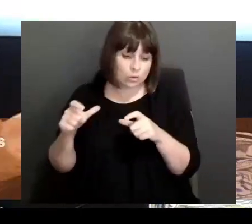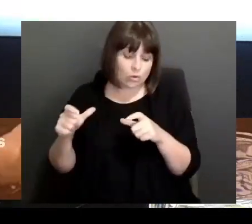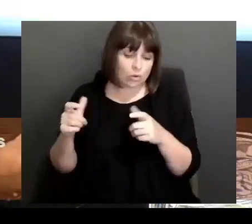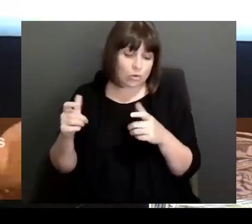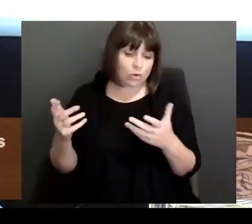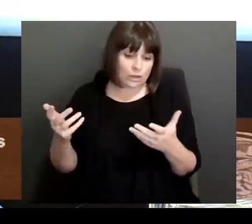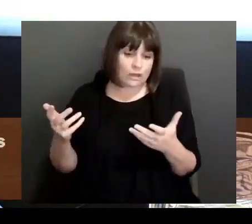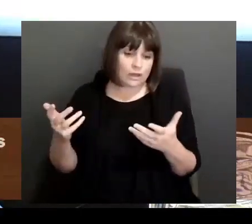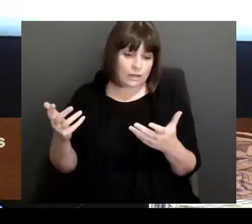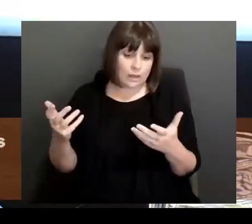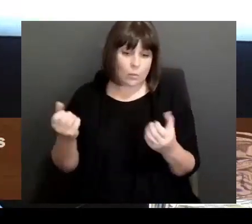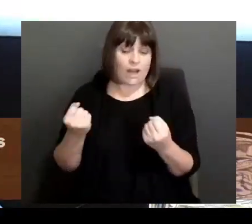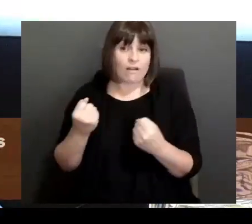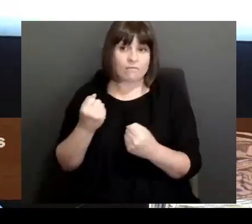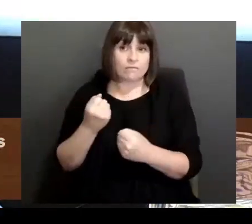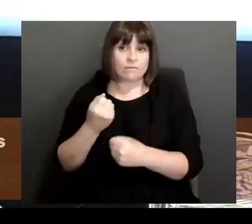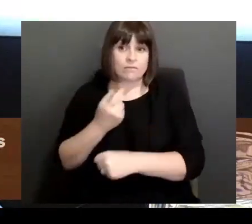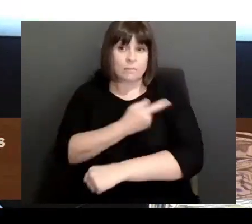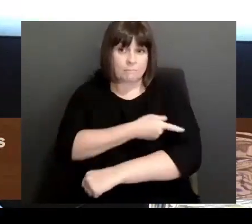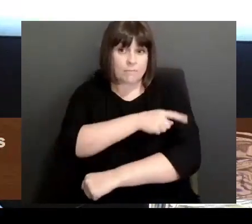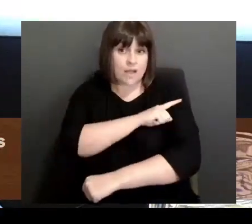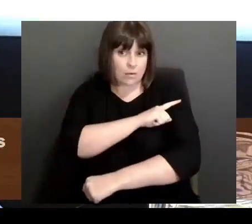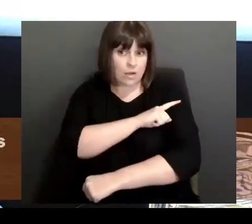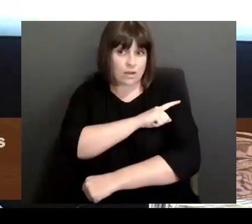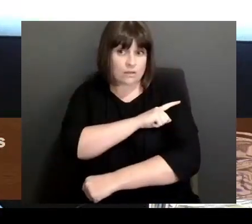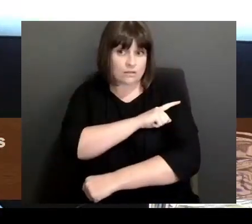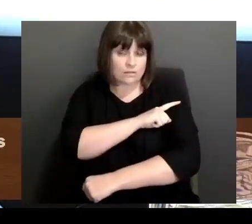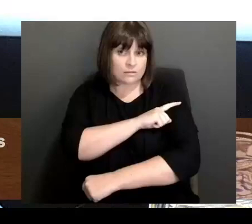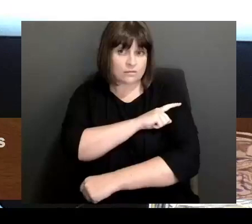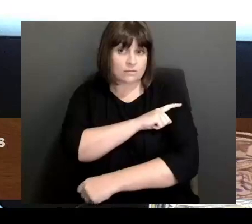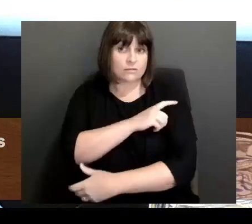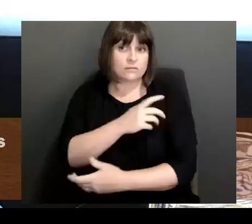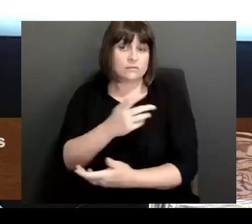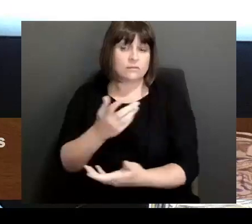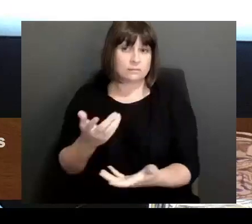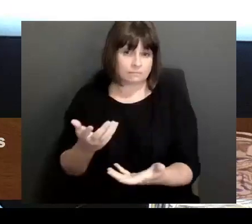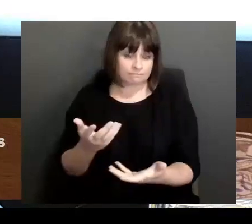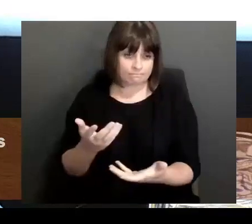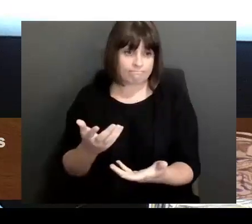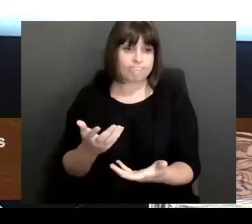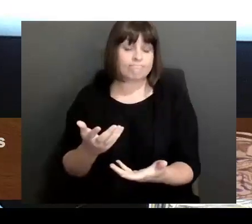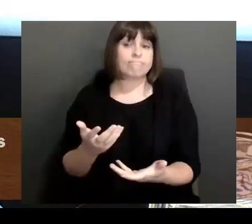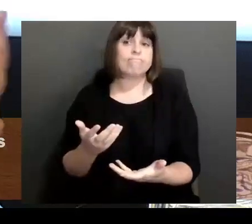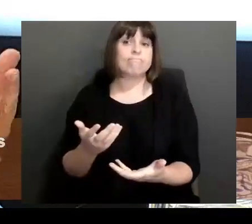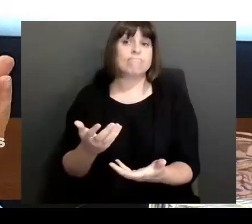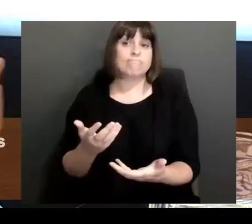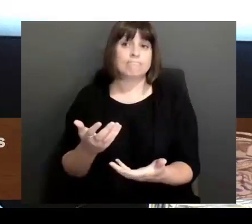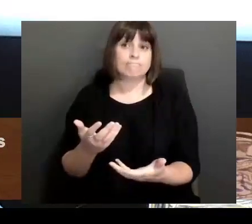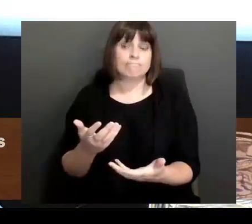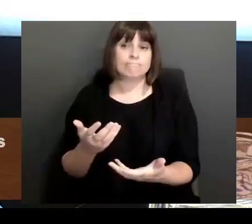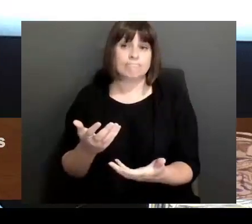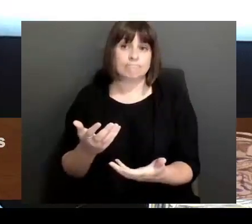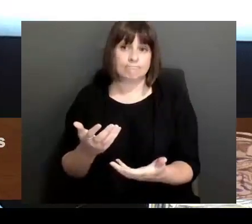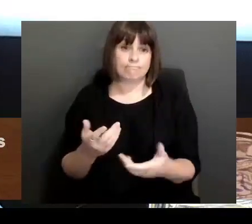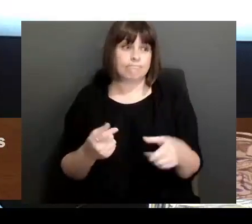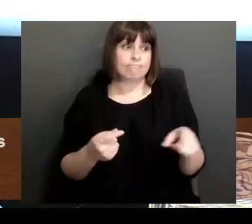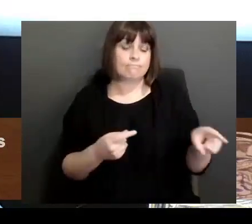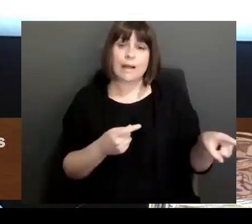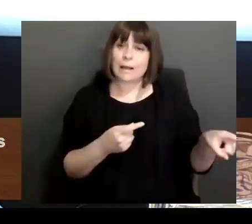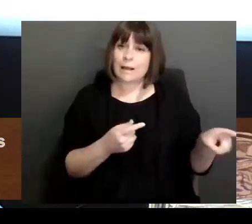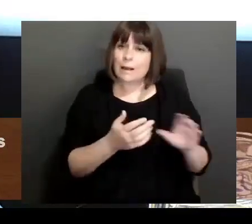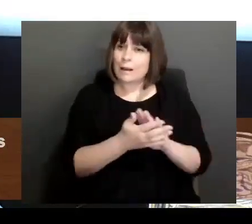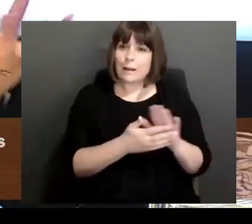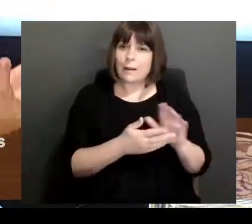we have the power, and that disables traditional owner communities to be able to actually fully shape